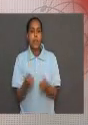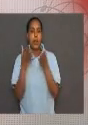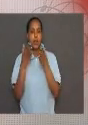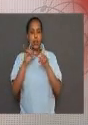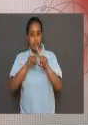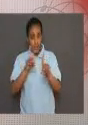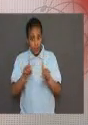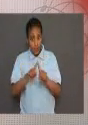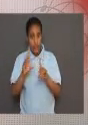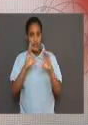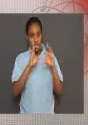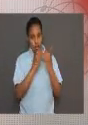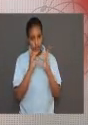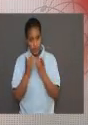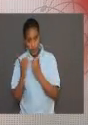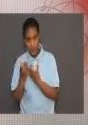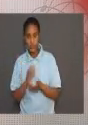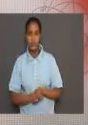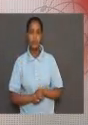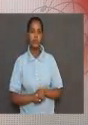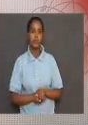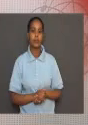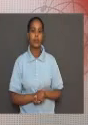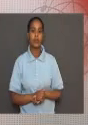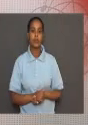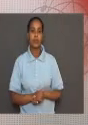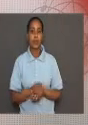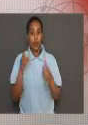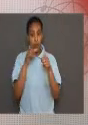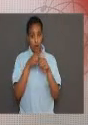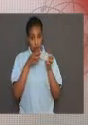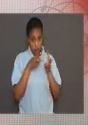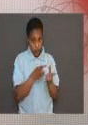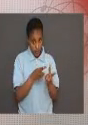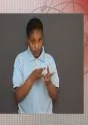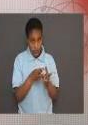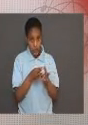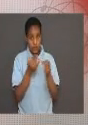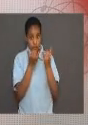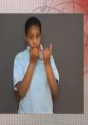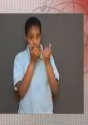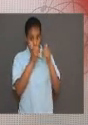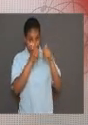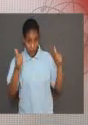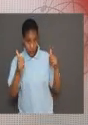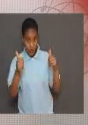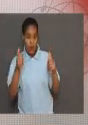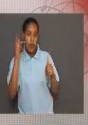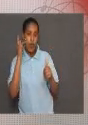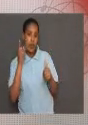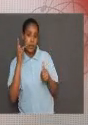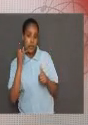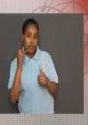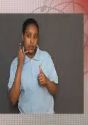Polymers can be divided into many different classifications. One